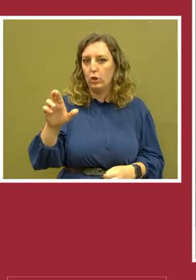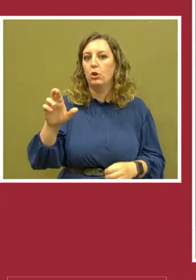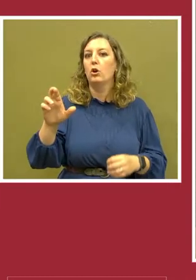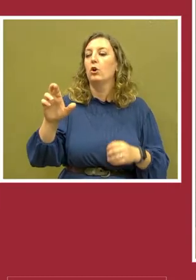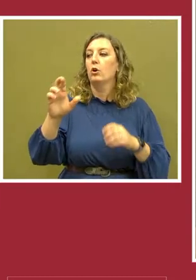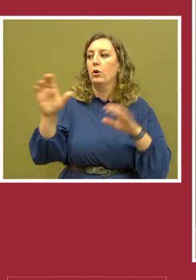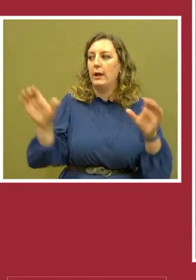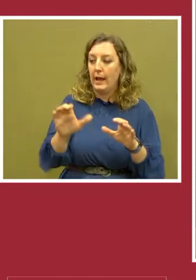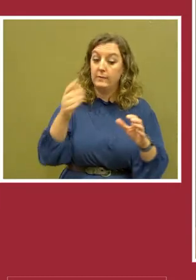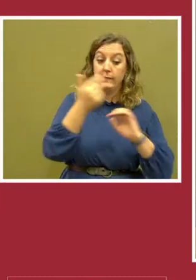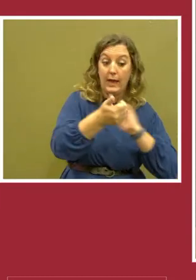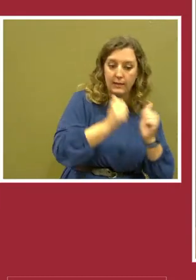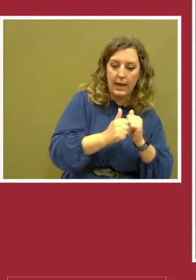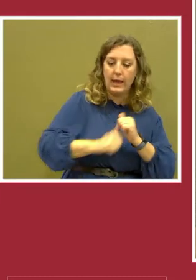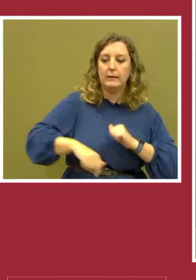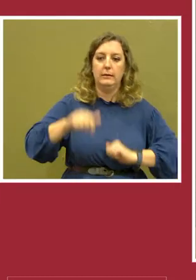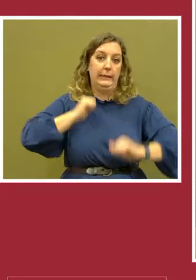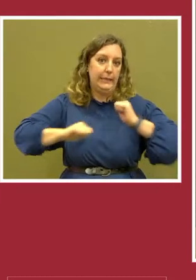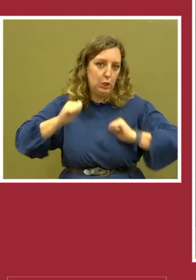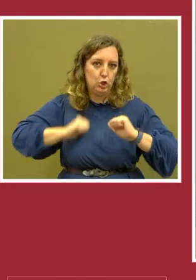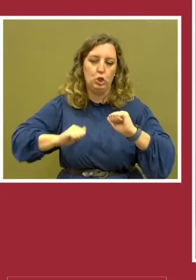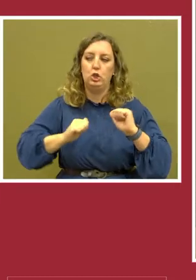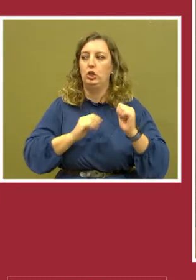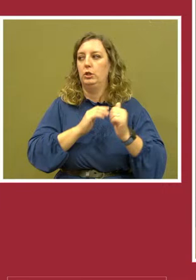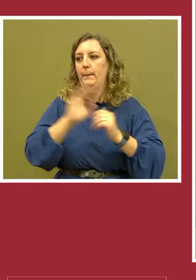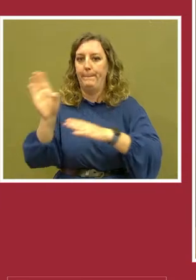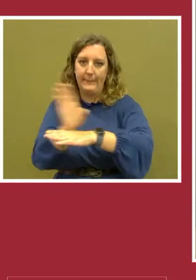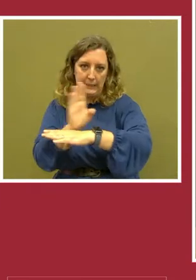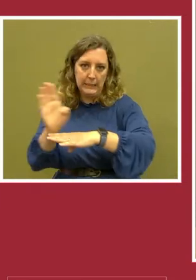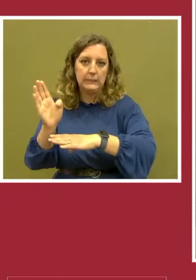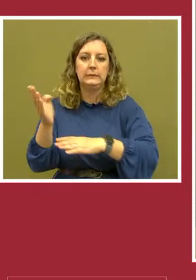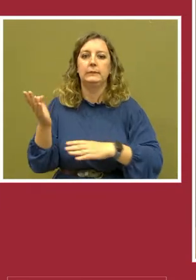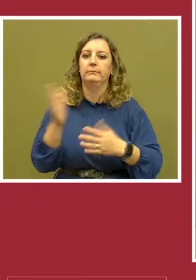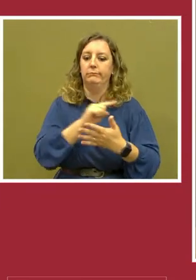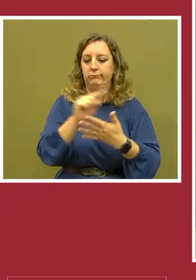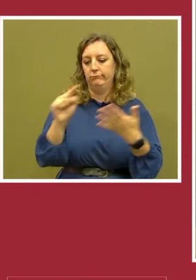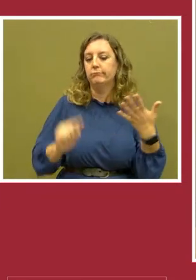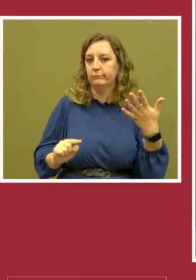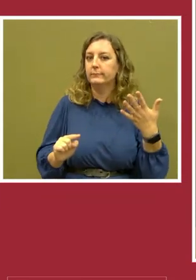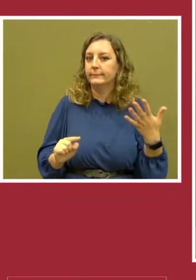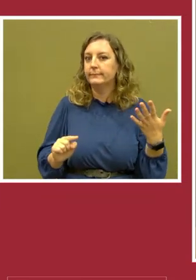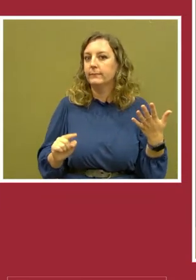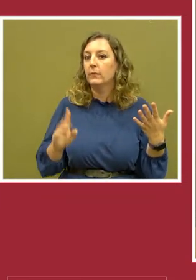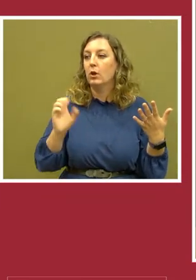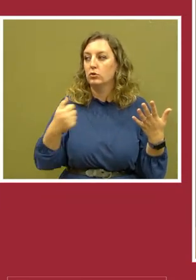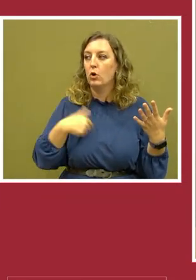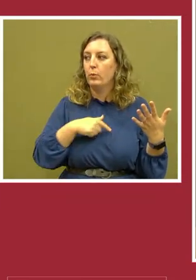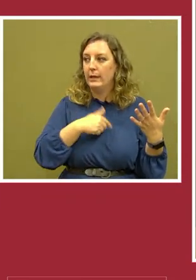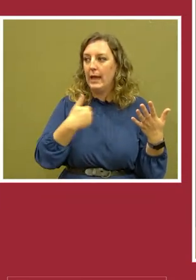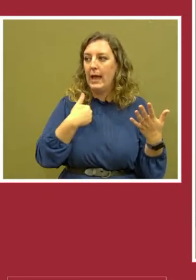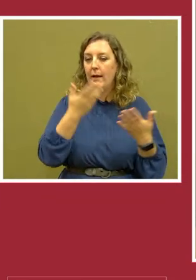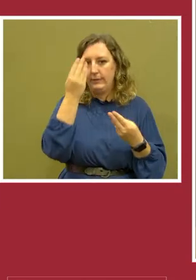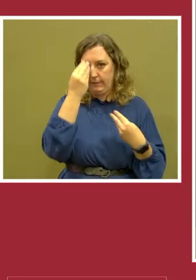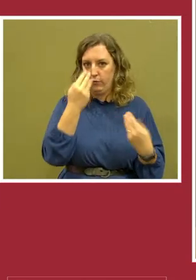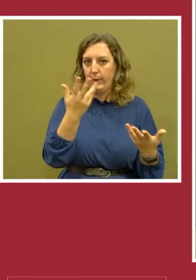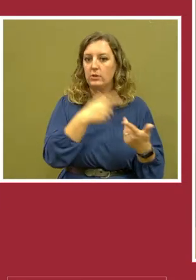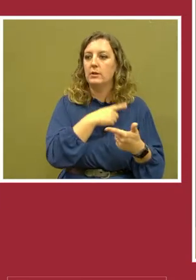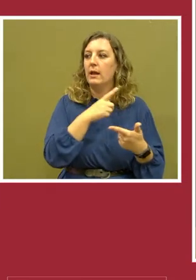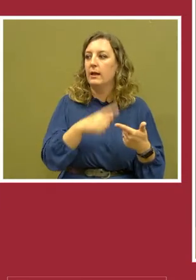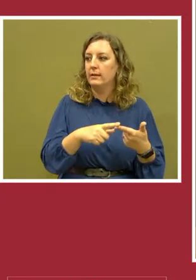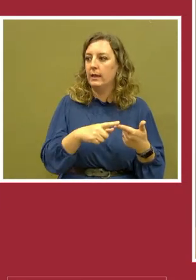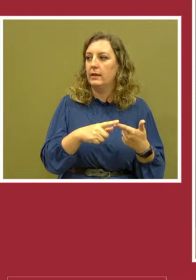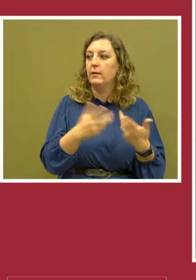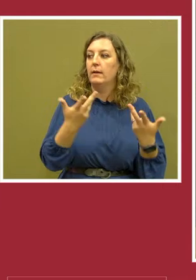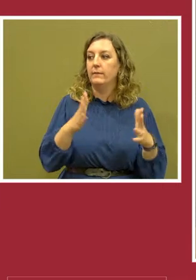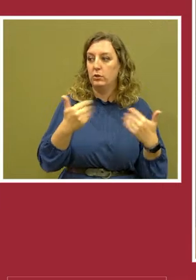classification, mm-hmm. athletics, theater, business, et cetera, so that we have that information. And then I think